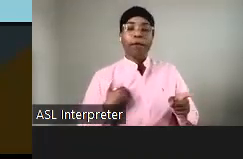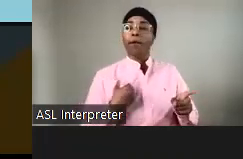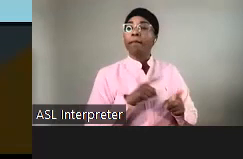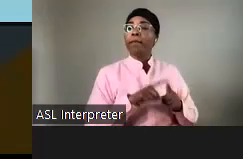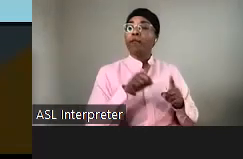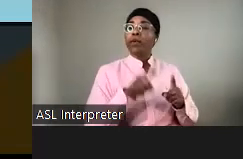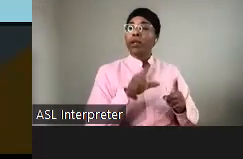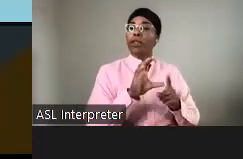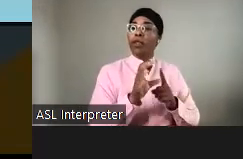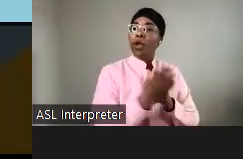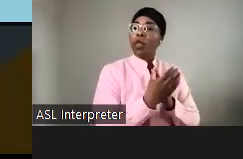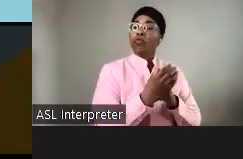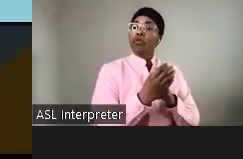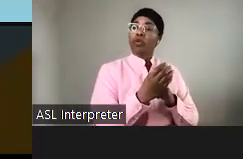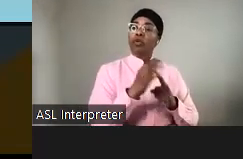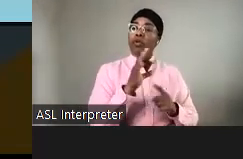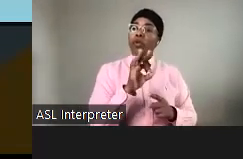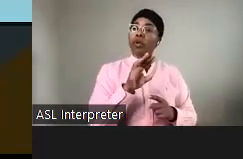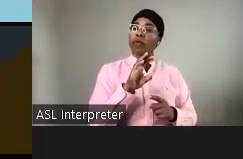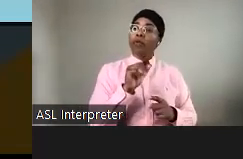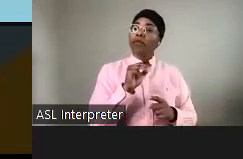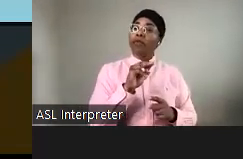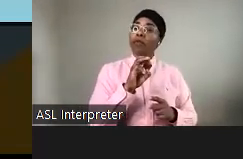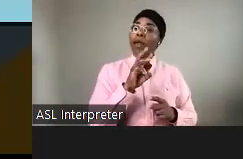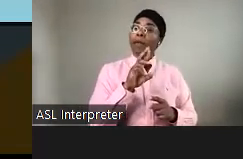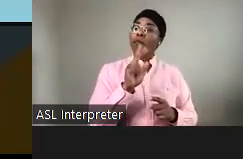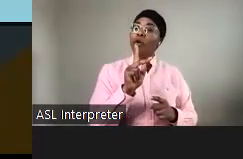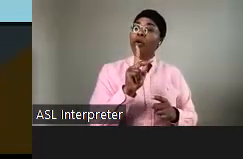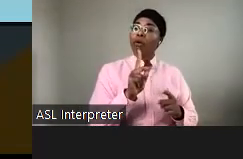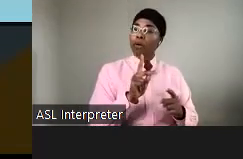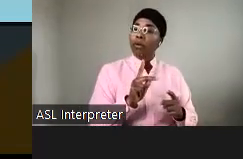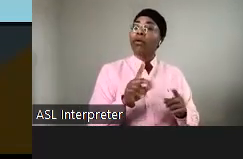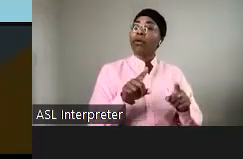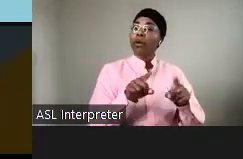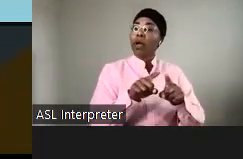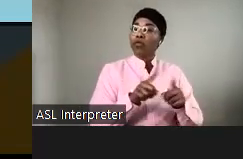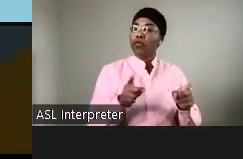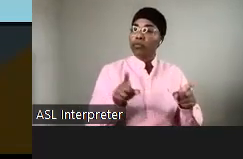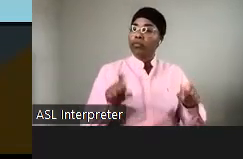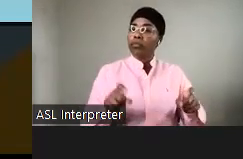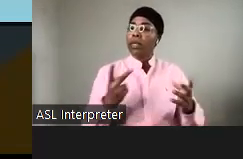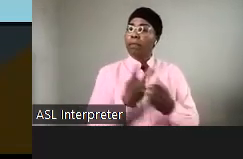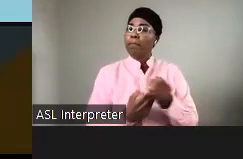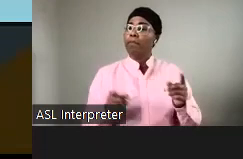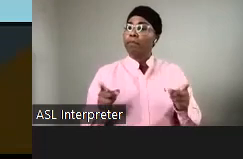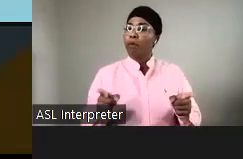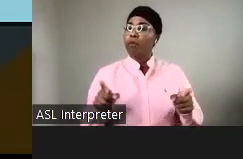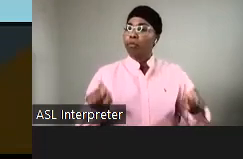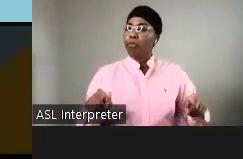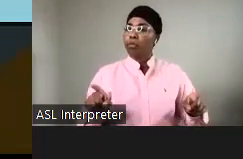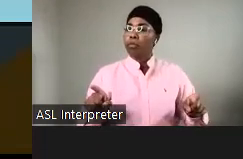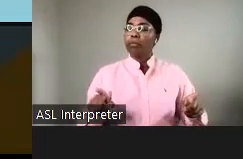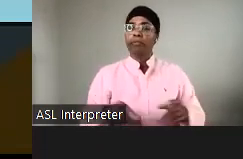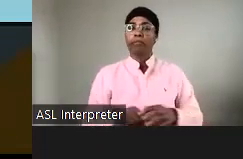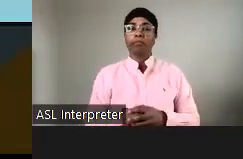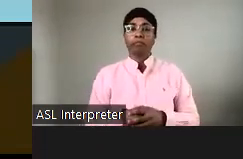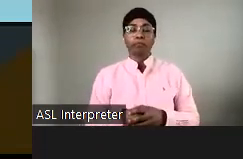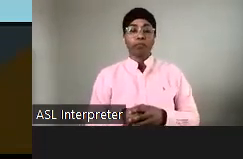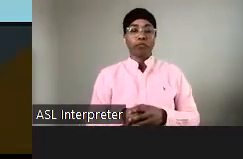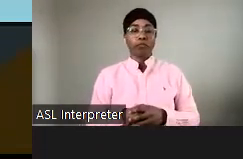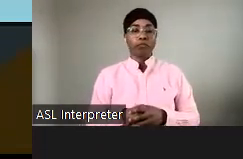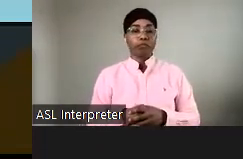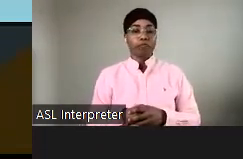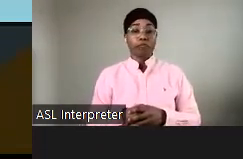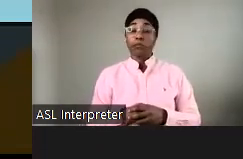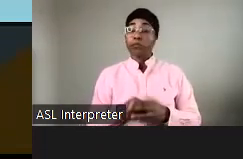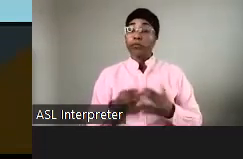the fire planners could do it easily. So through this process, we did a lot of